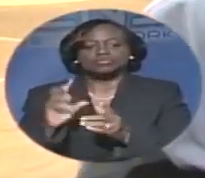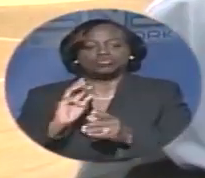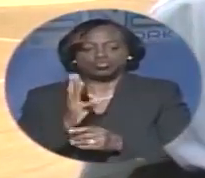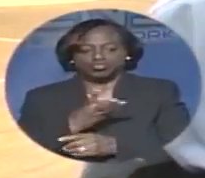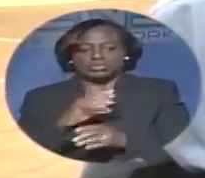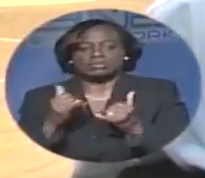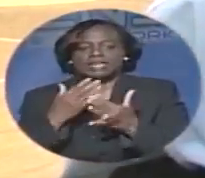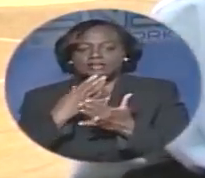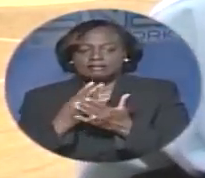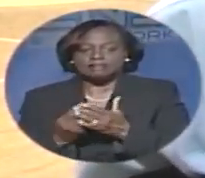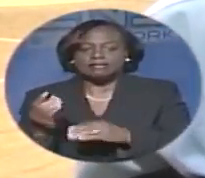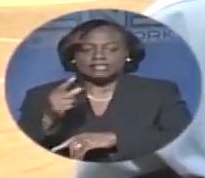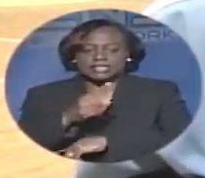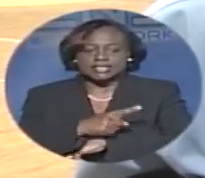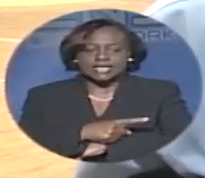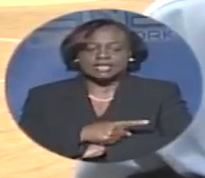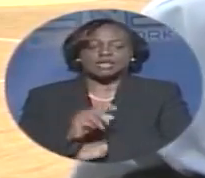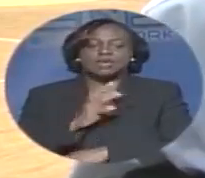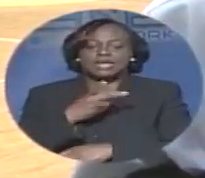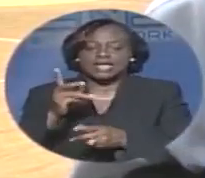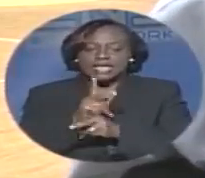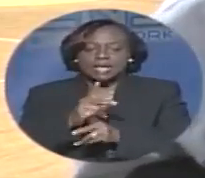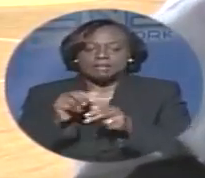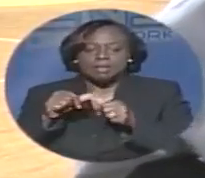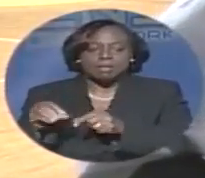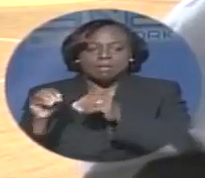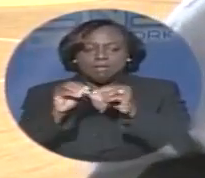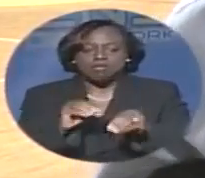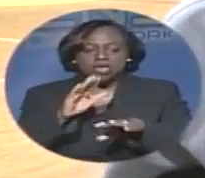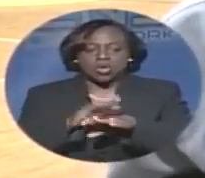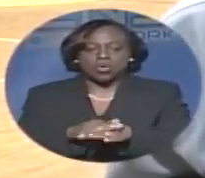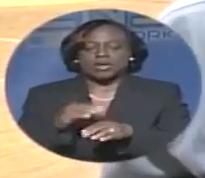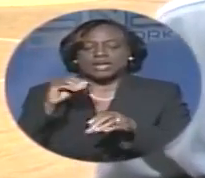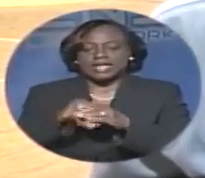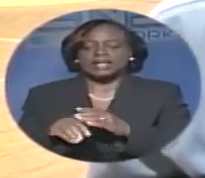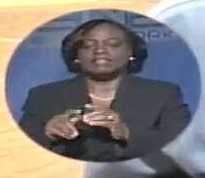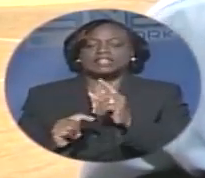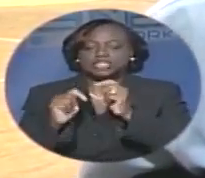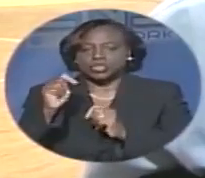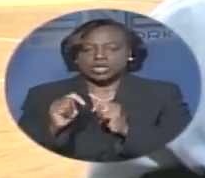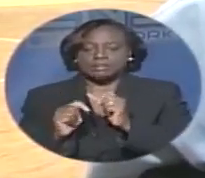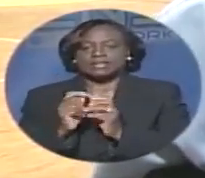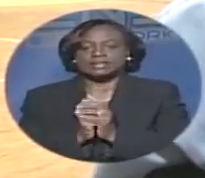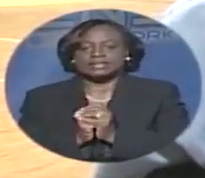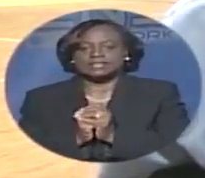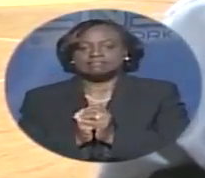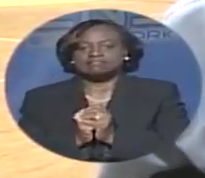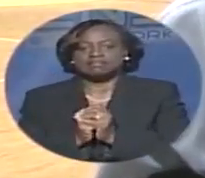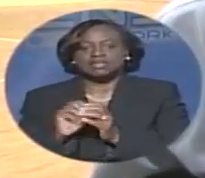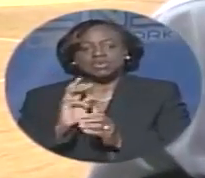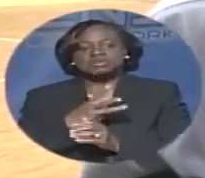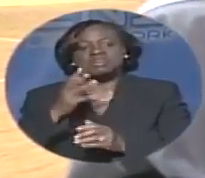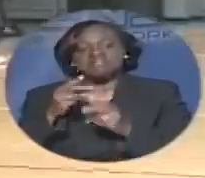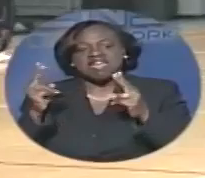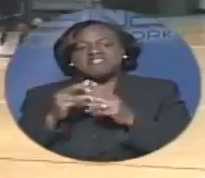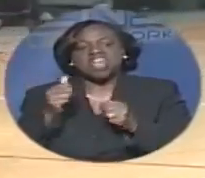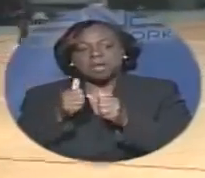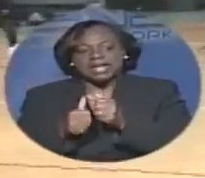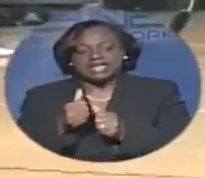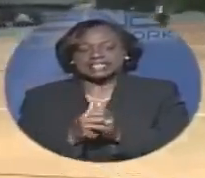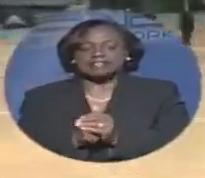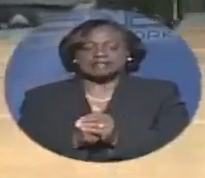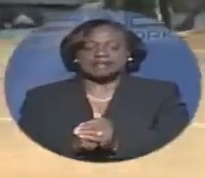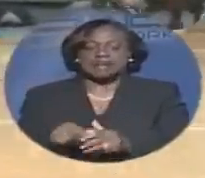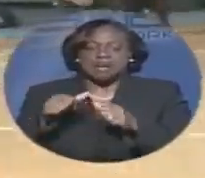that's what we need to do in order to keep moving on in the tournament. You know, if we execute defensively and do what we're supposed to do offensively, we should be very competitive in this tournament. If we play